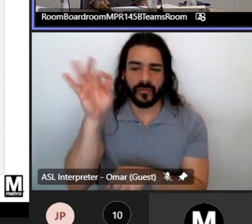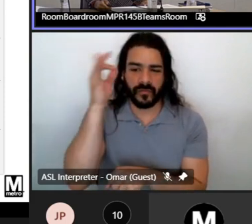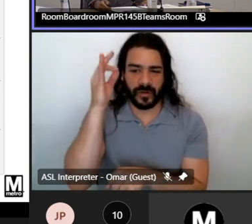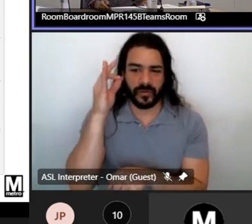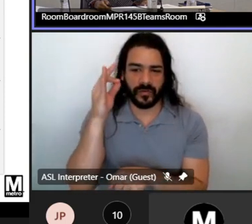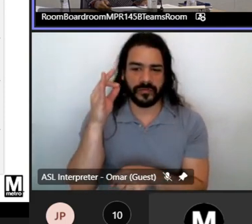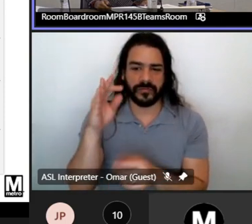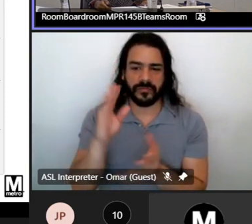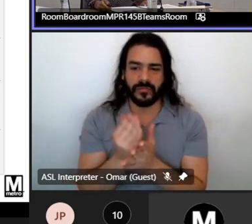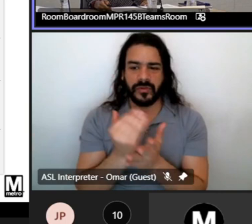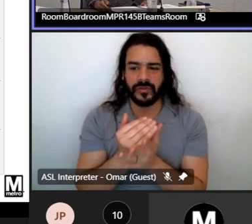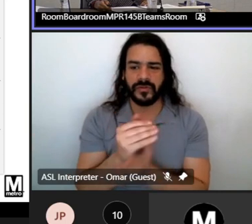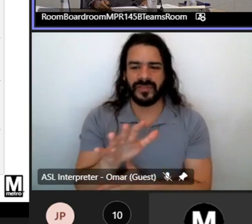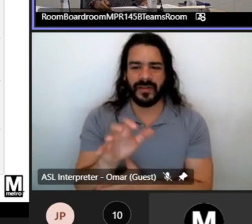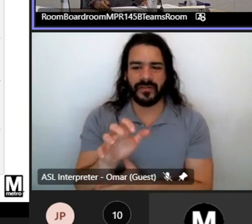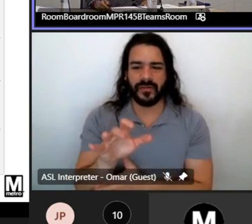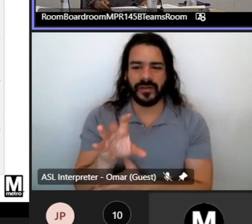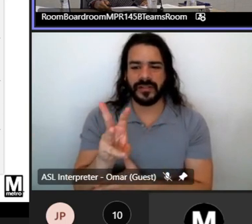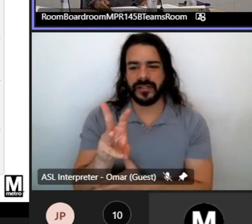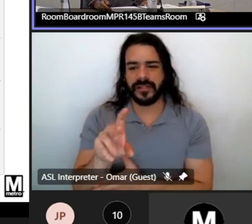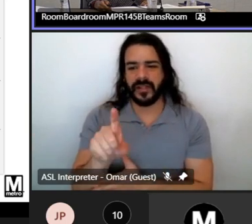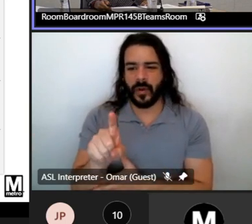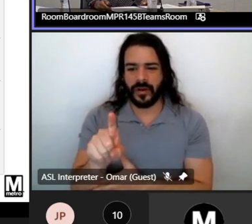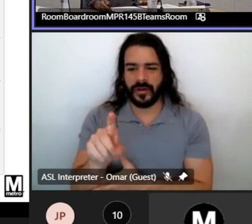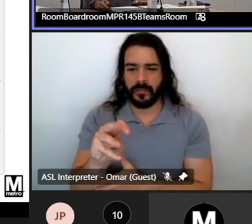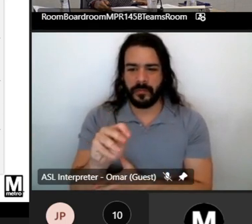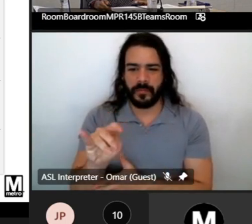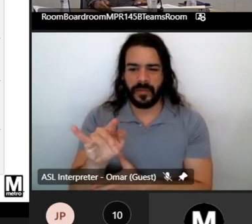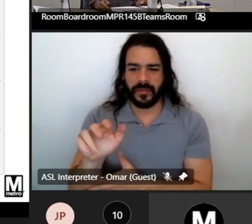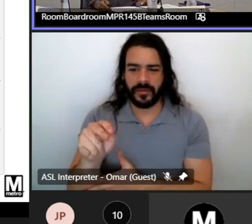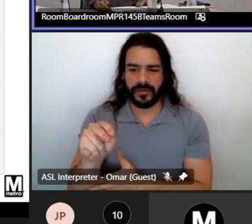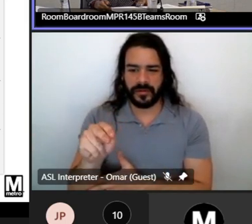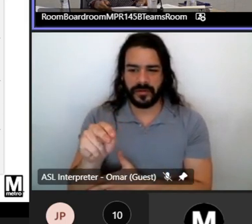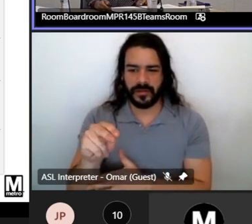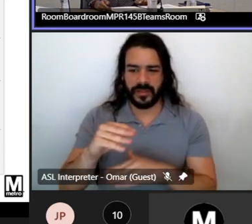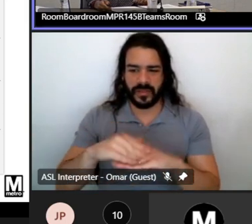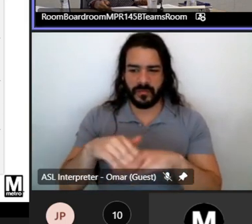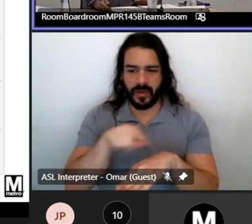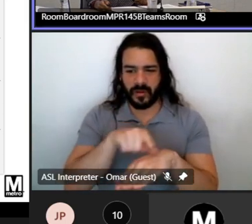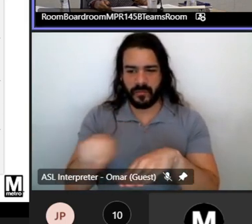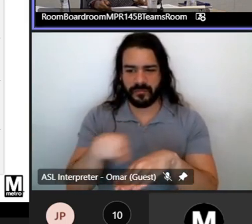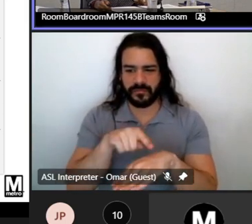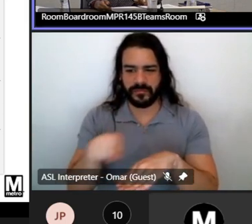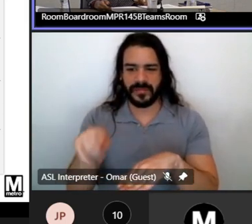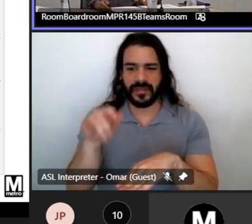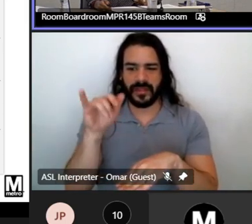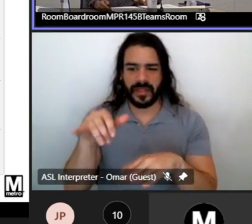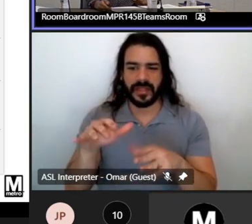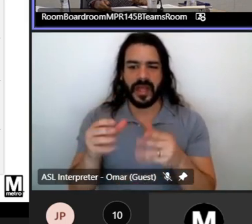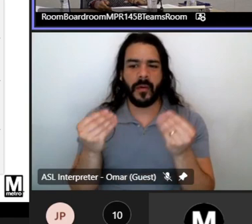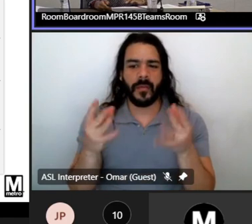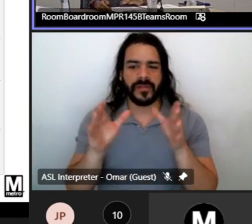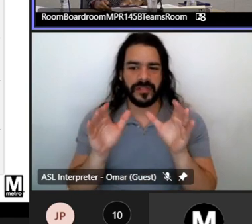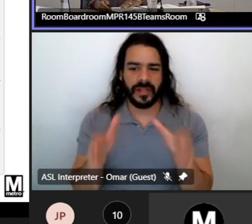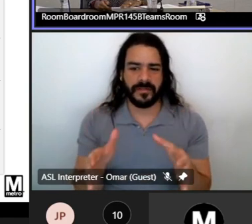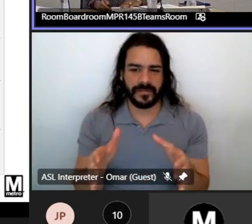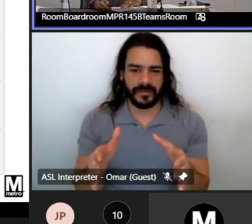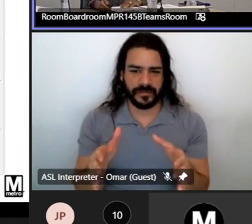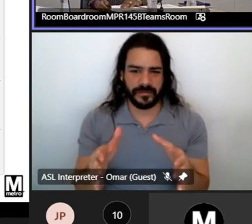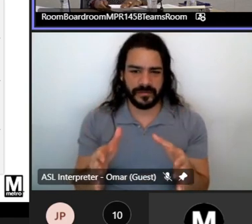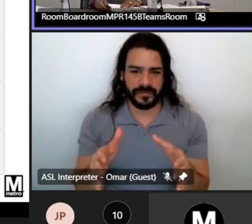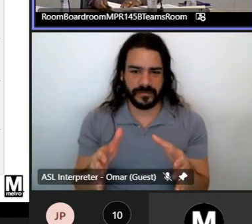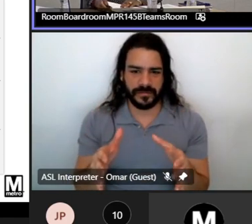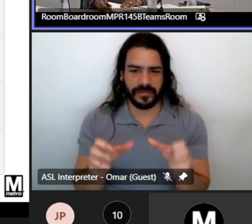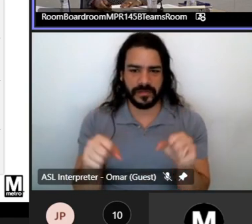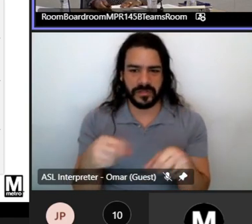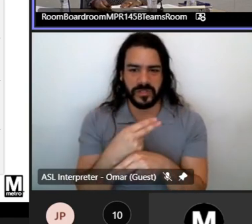ARPA relief funding is budgeted at about $561 million at the bottom of the page, which is the remaining